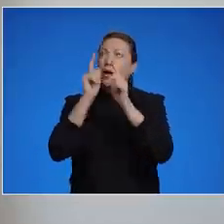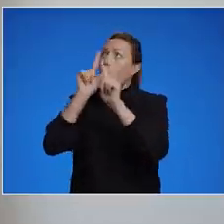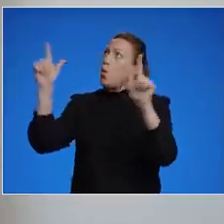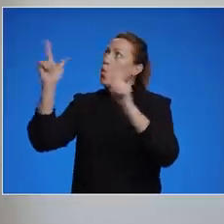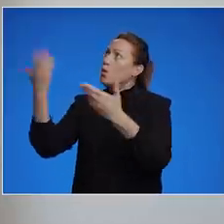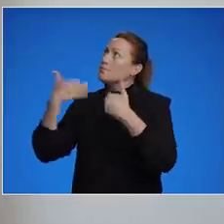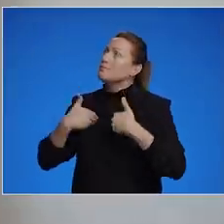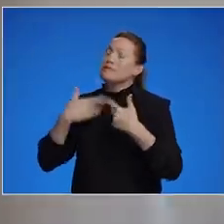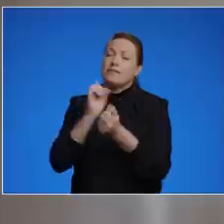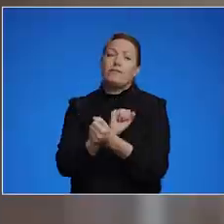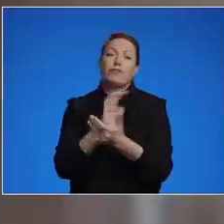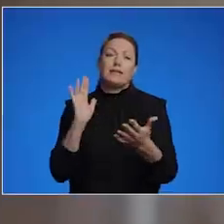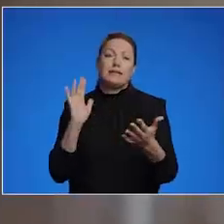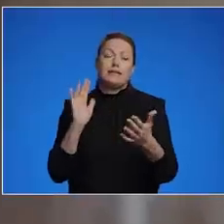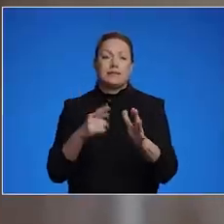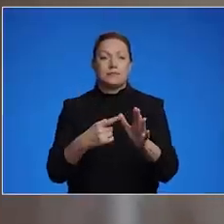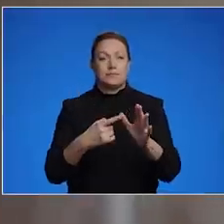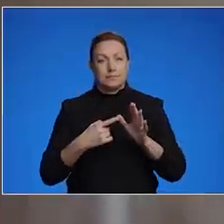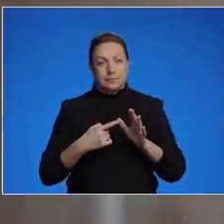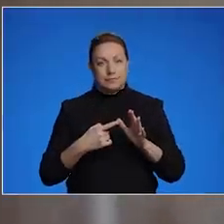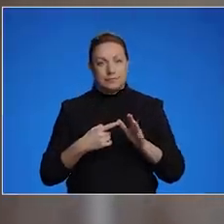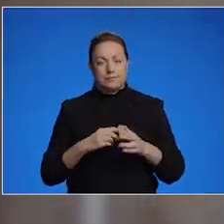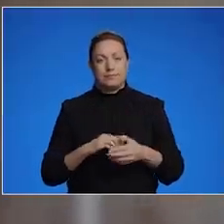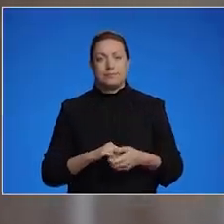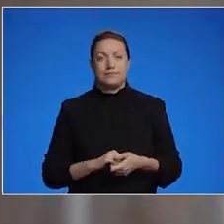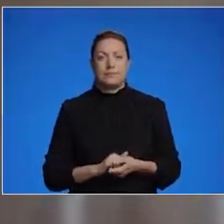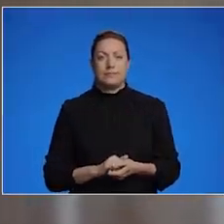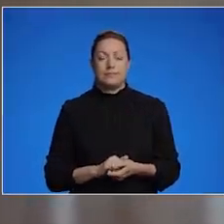Lord, set us free. Lord, hear our prayer.